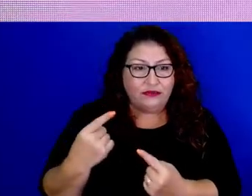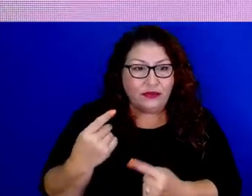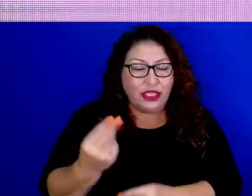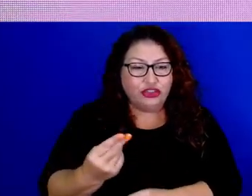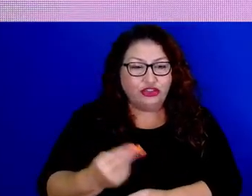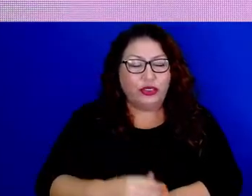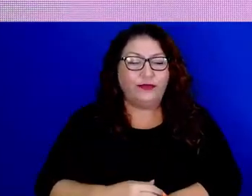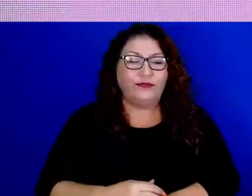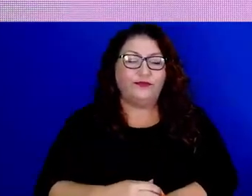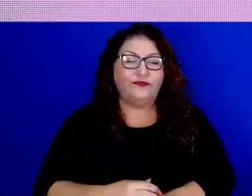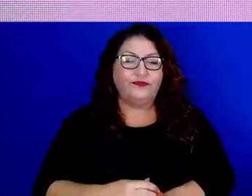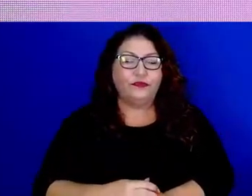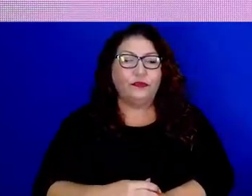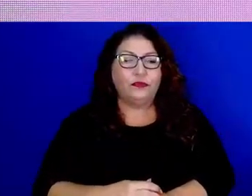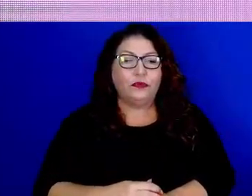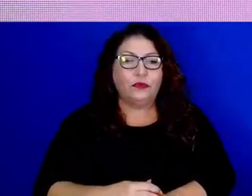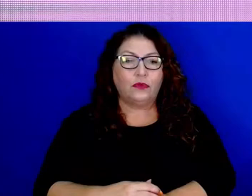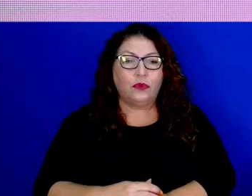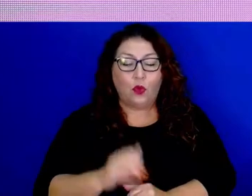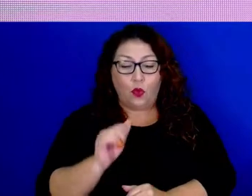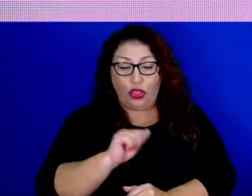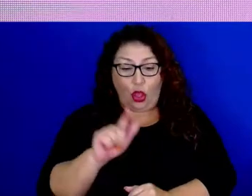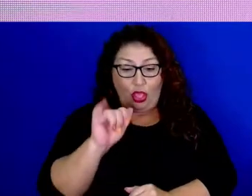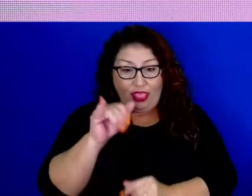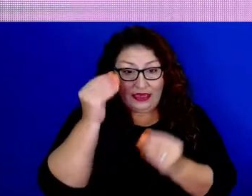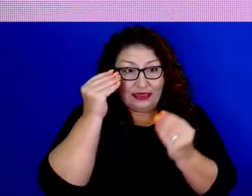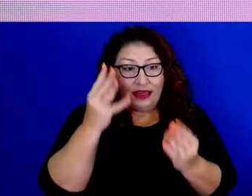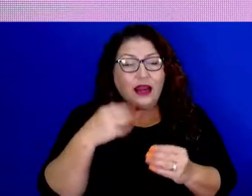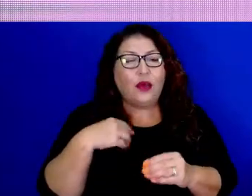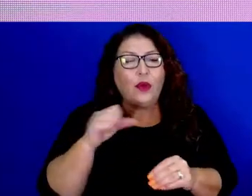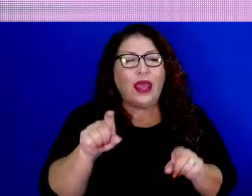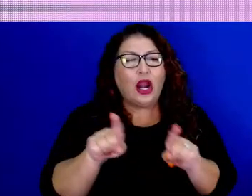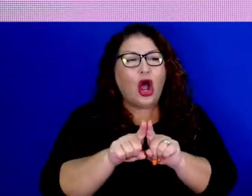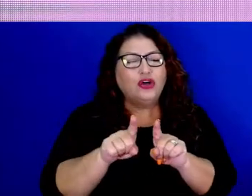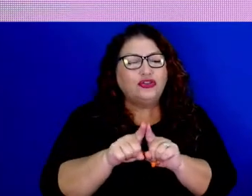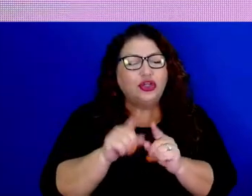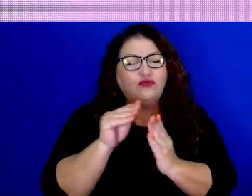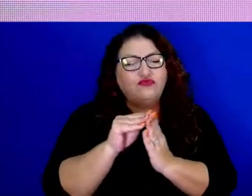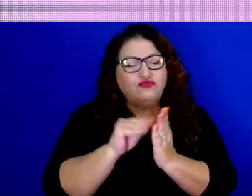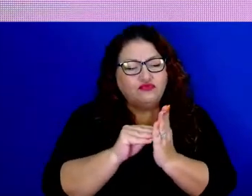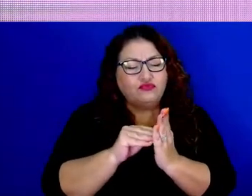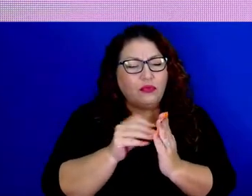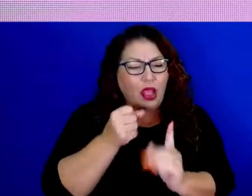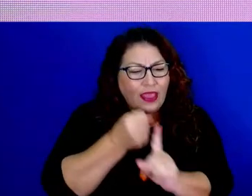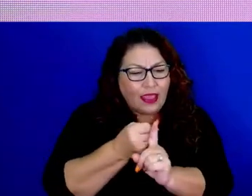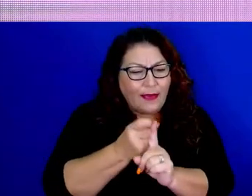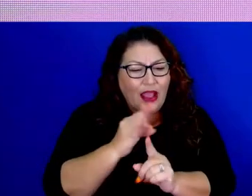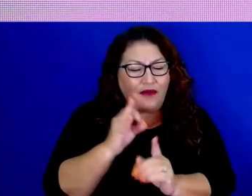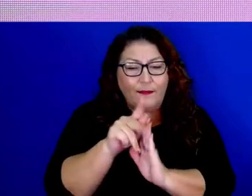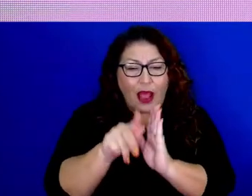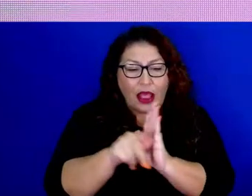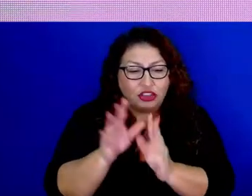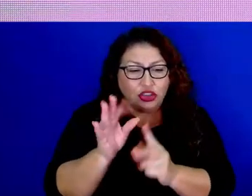With all this data, we can also track the impact of policy choices over the years.